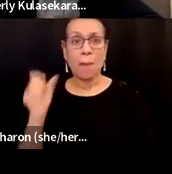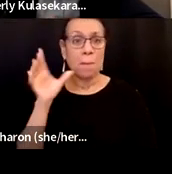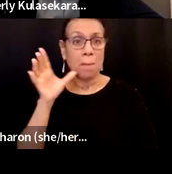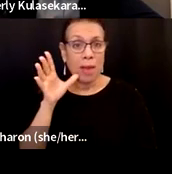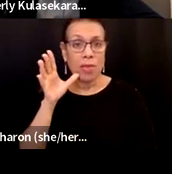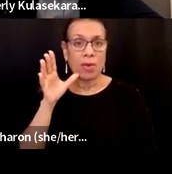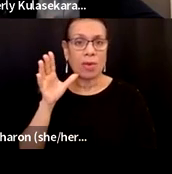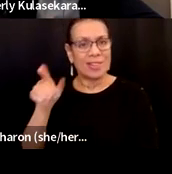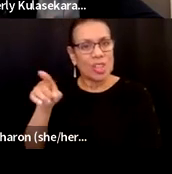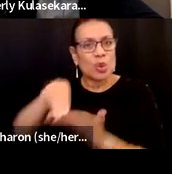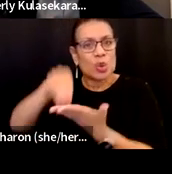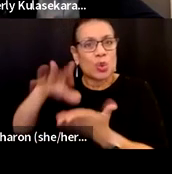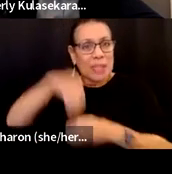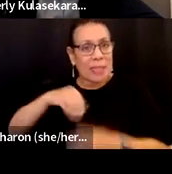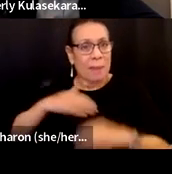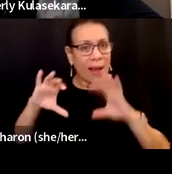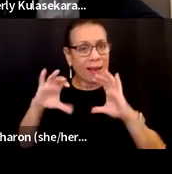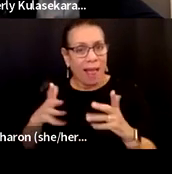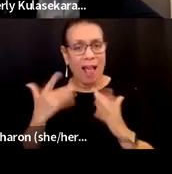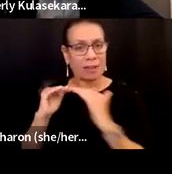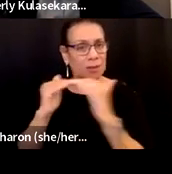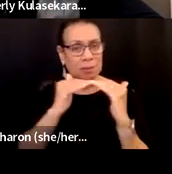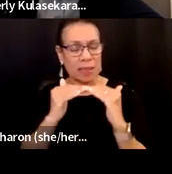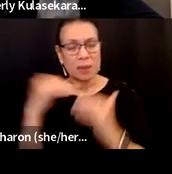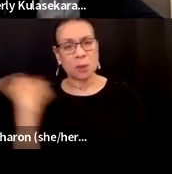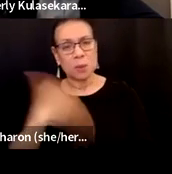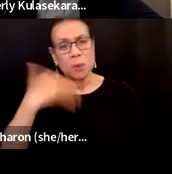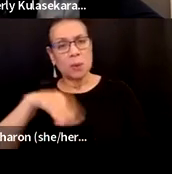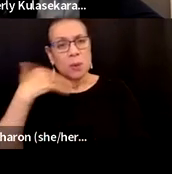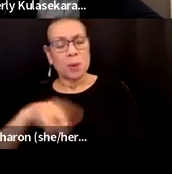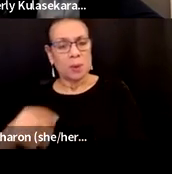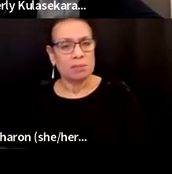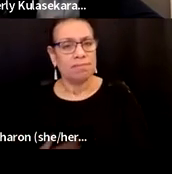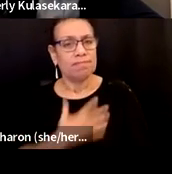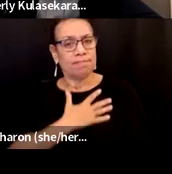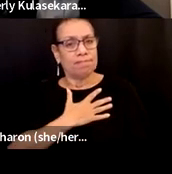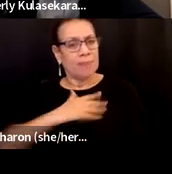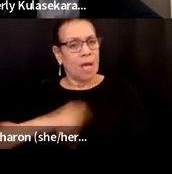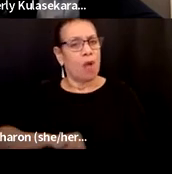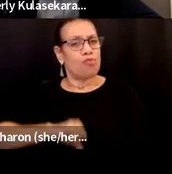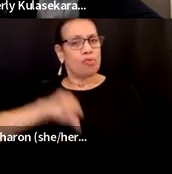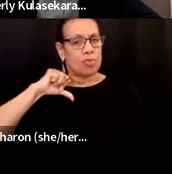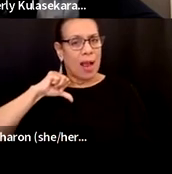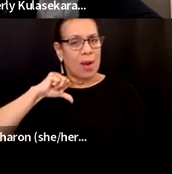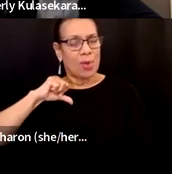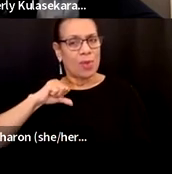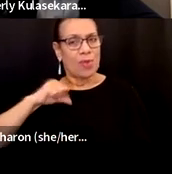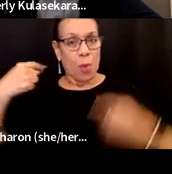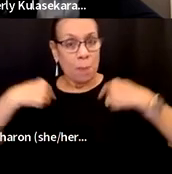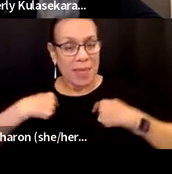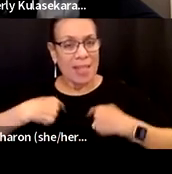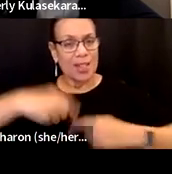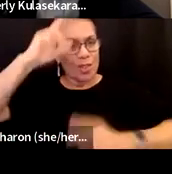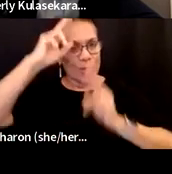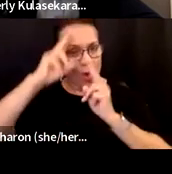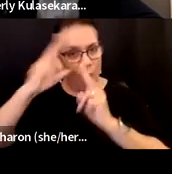student in my class and a colleague and it just it really brings great pride and joy to to me to be able to honor all